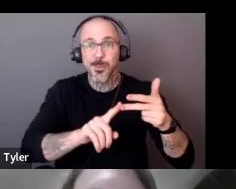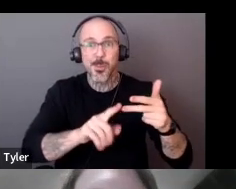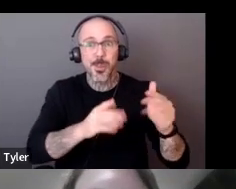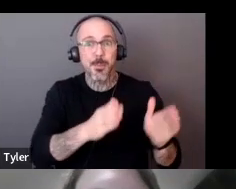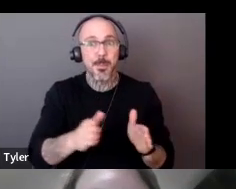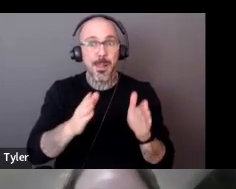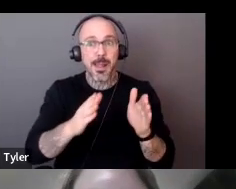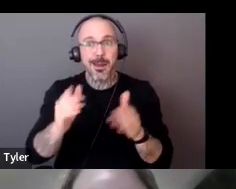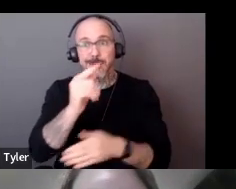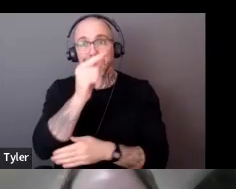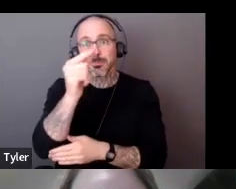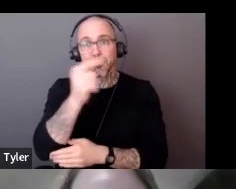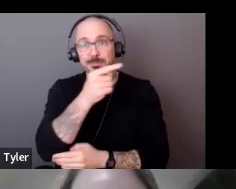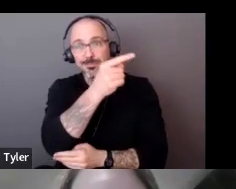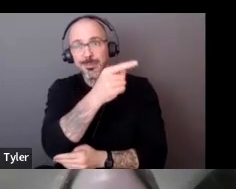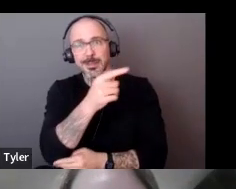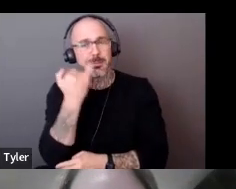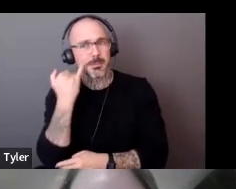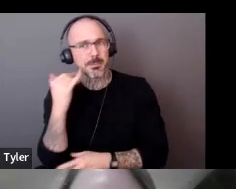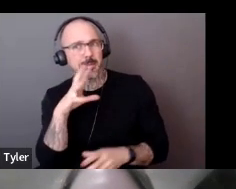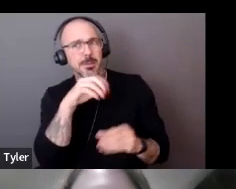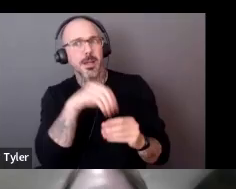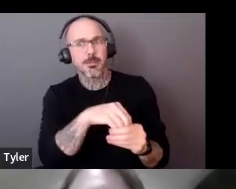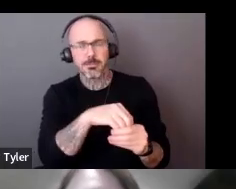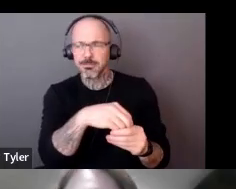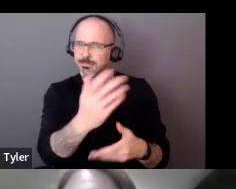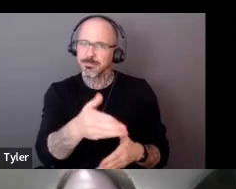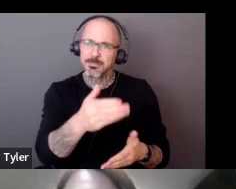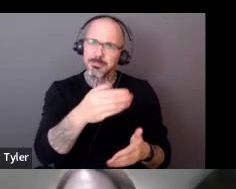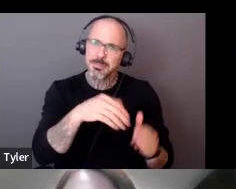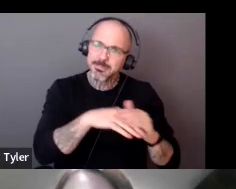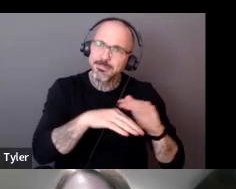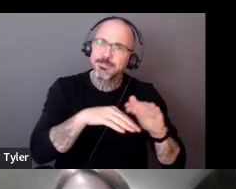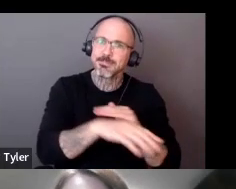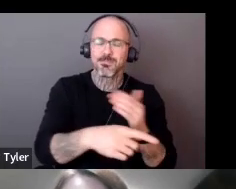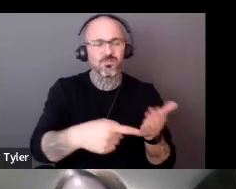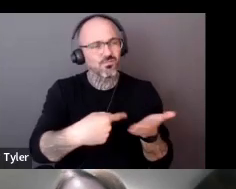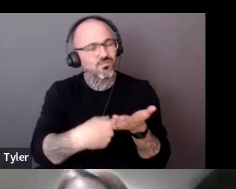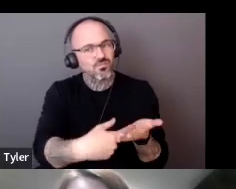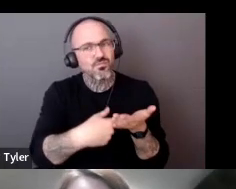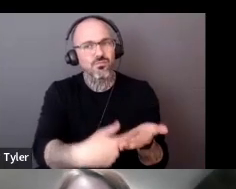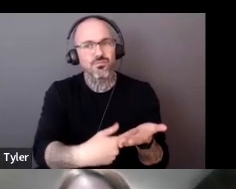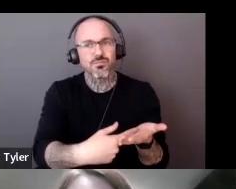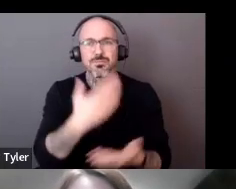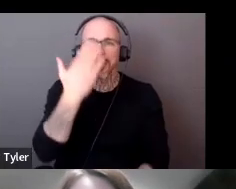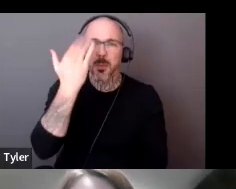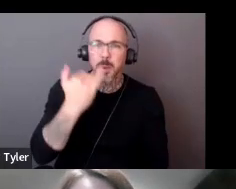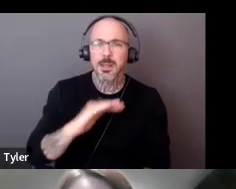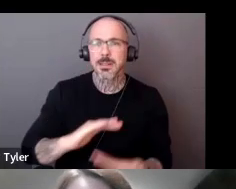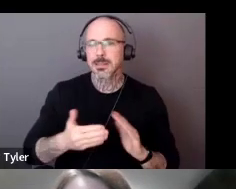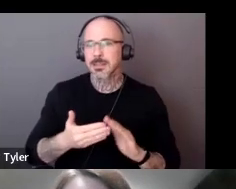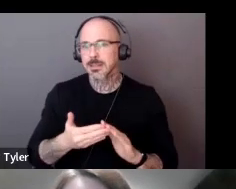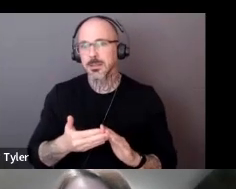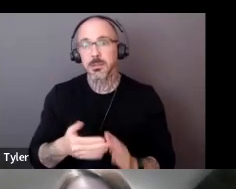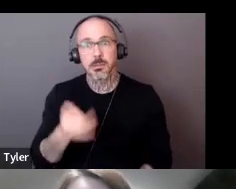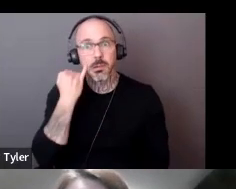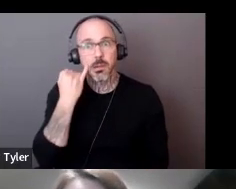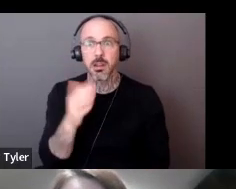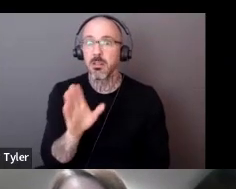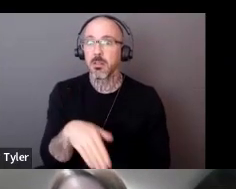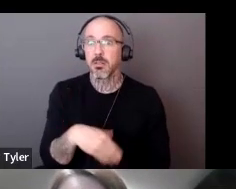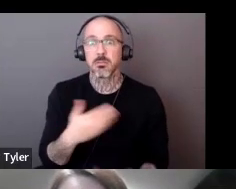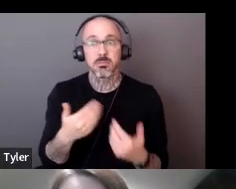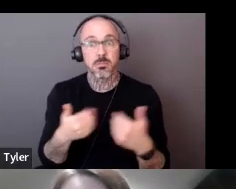make cities and places we go accessible, as opposed to filing human rights